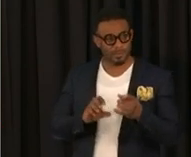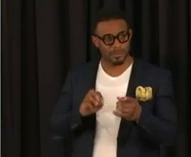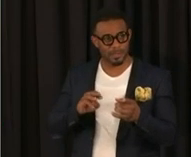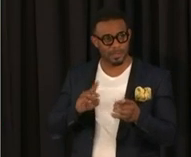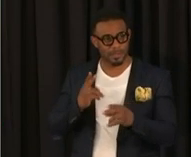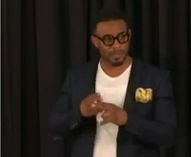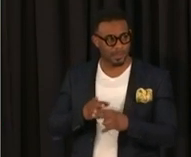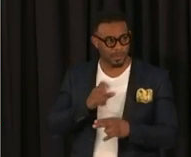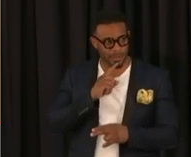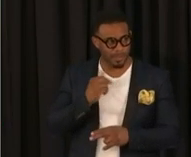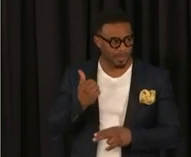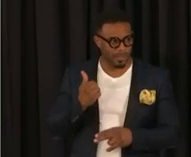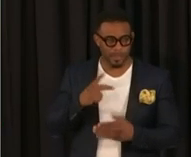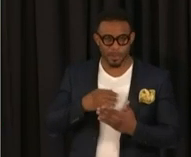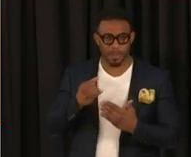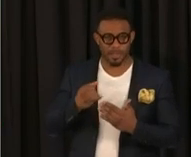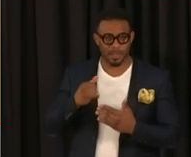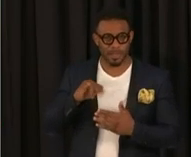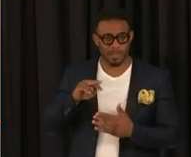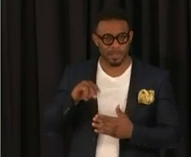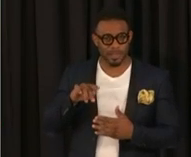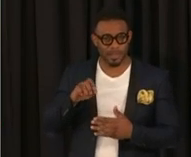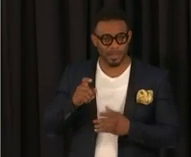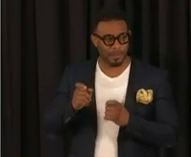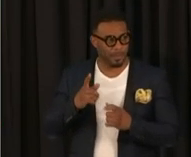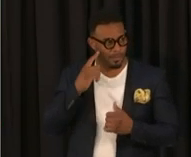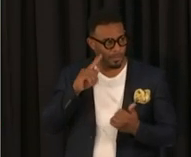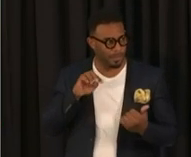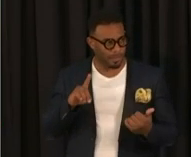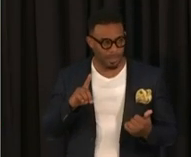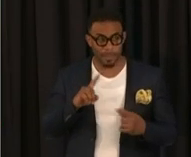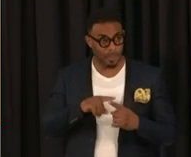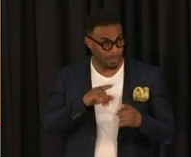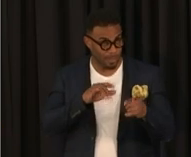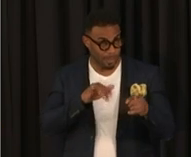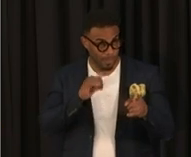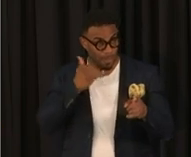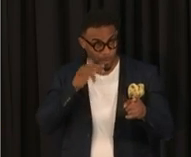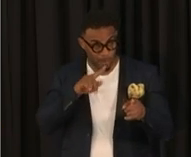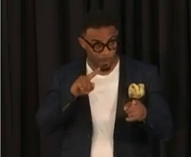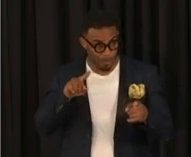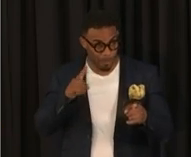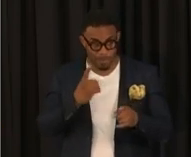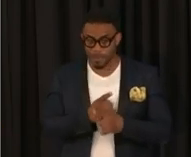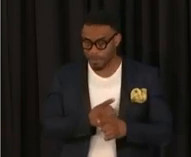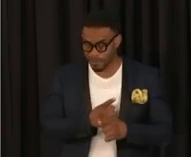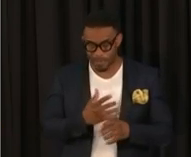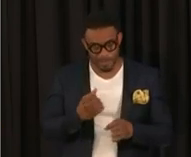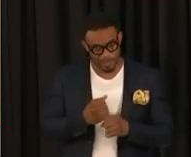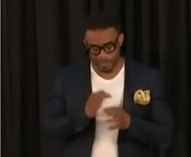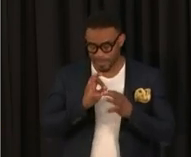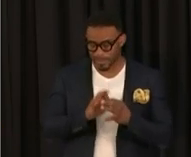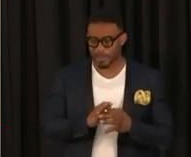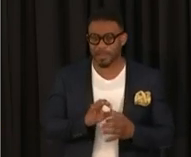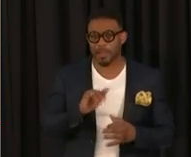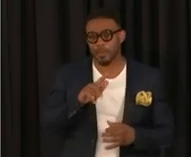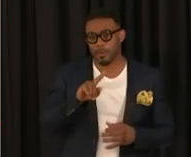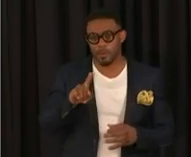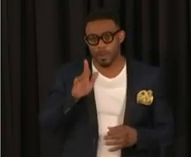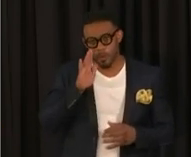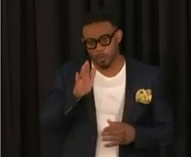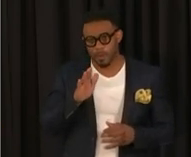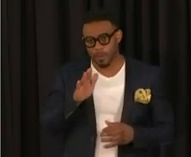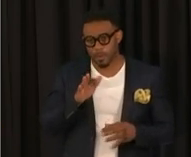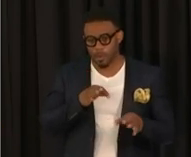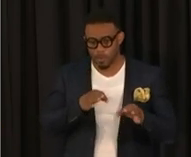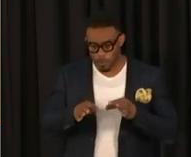name, who's the project intake manager for yes. TED. But that you can call 311 and that's get right. connected. Now,